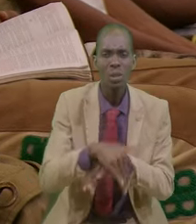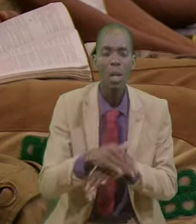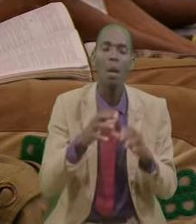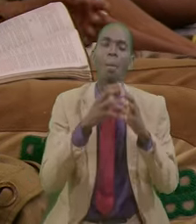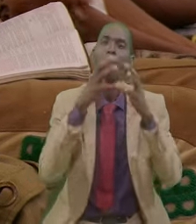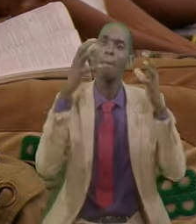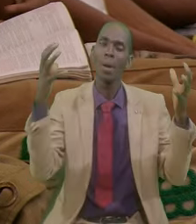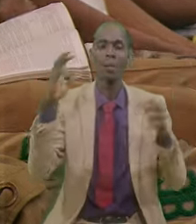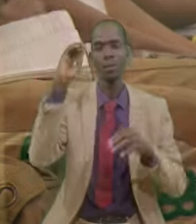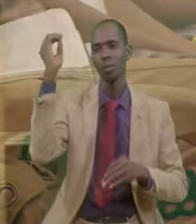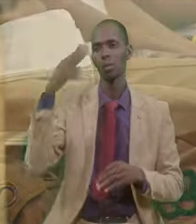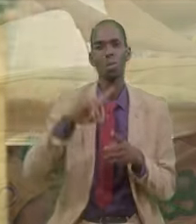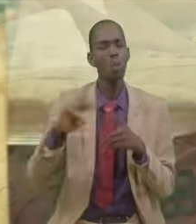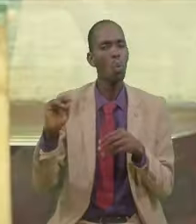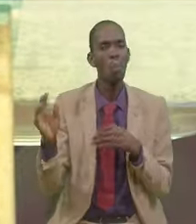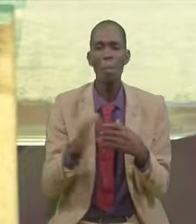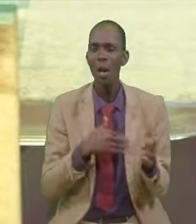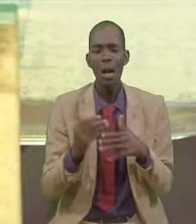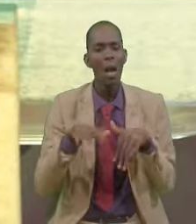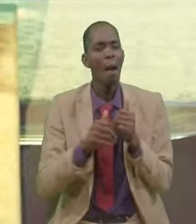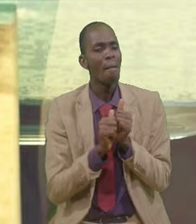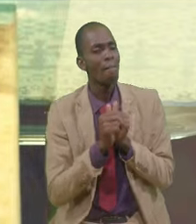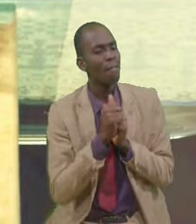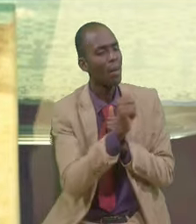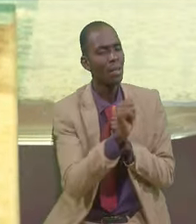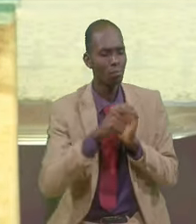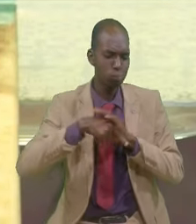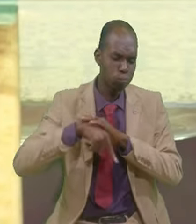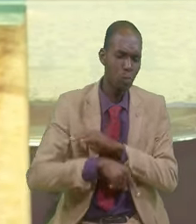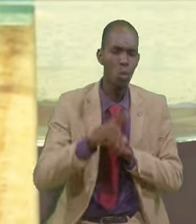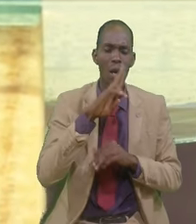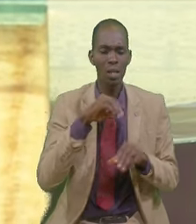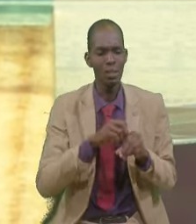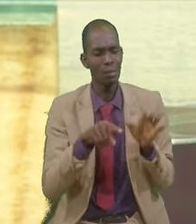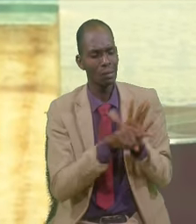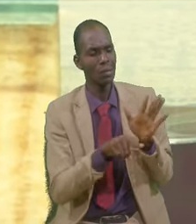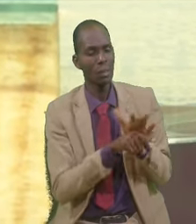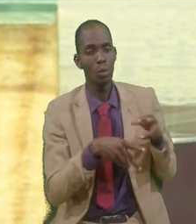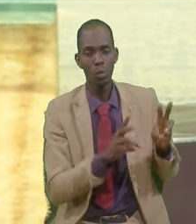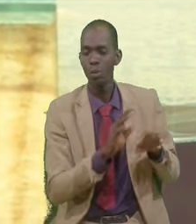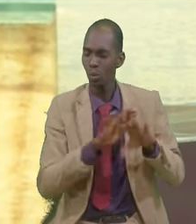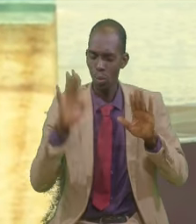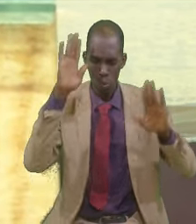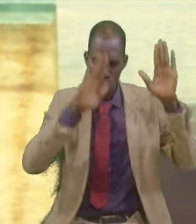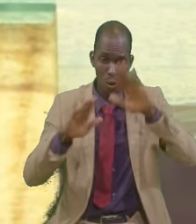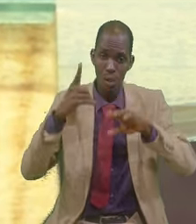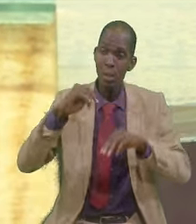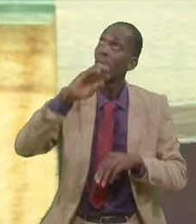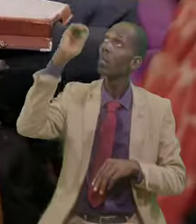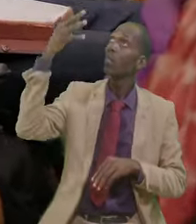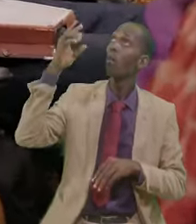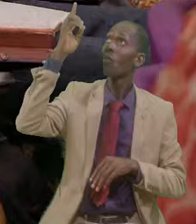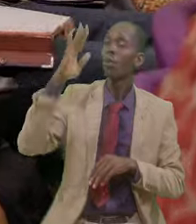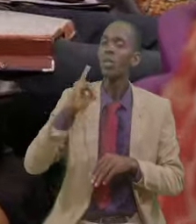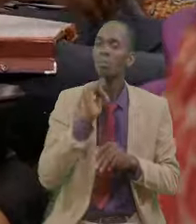matter how far you have gone in the negative direction, the grace of God is greater than that. It will overtake